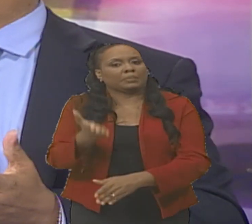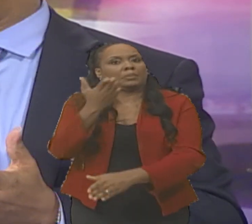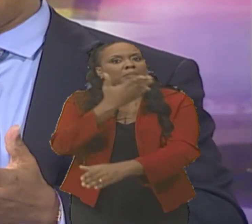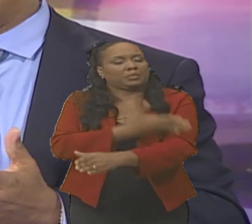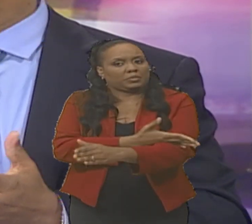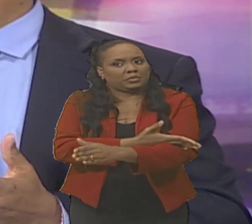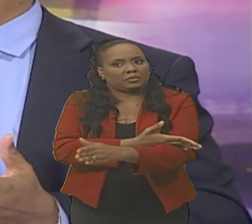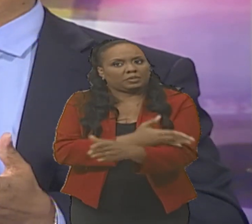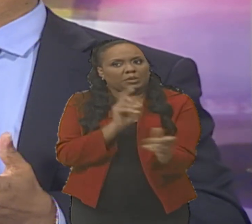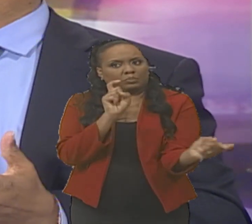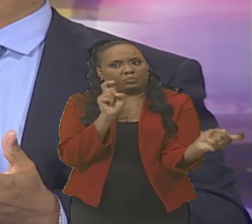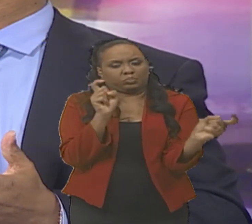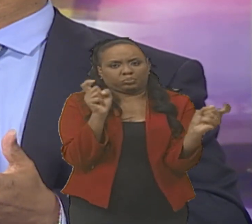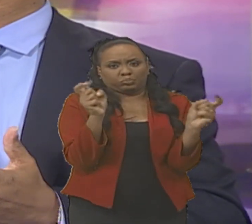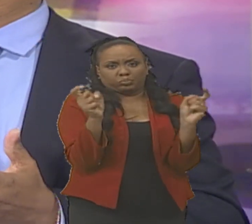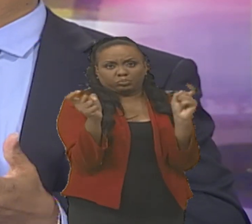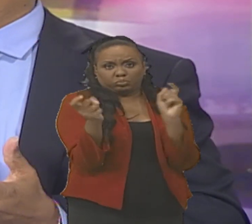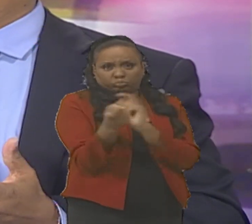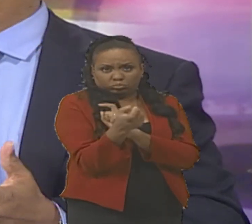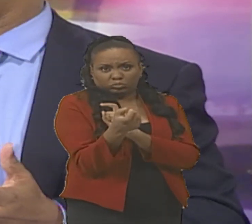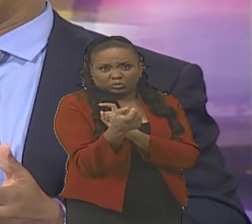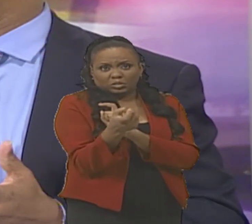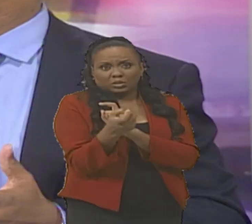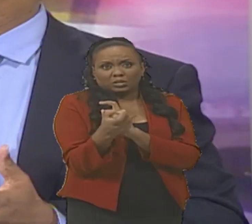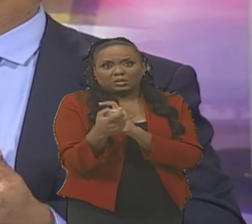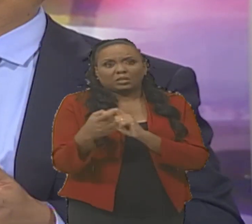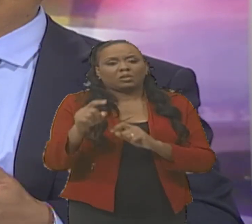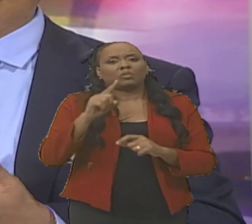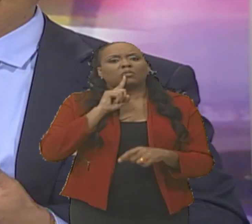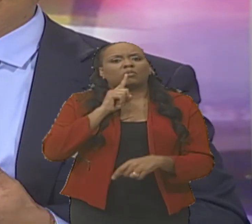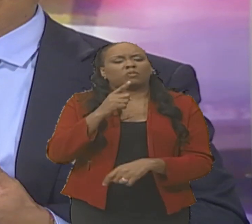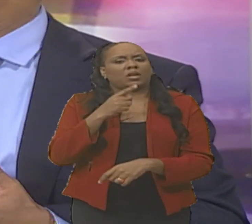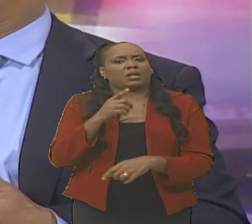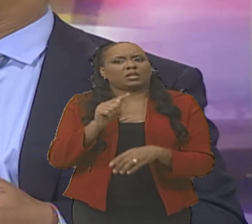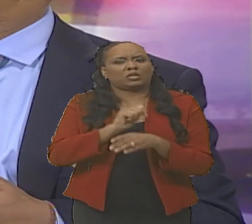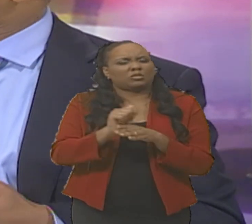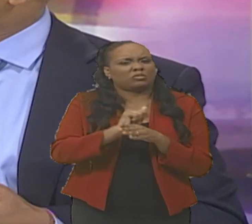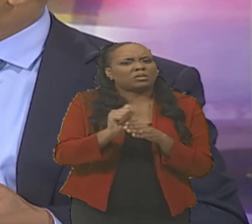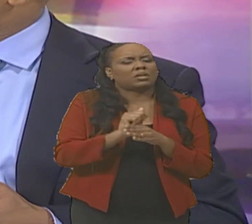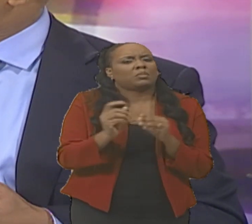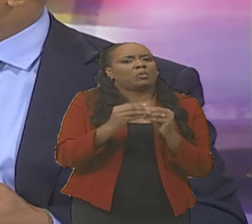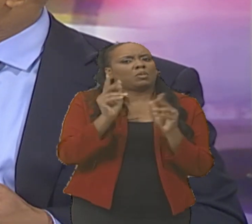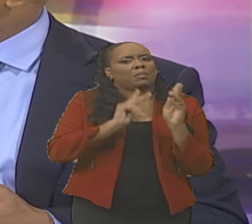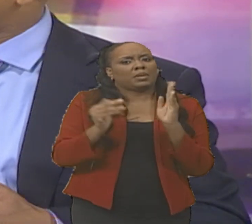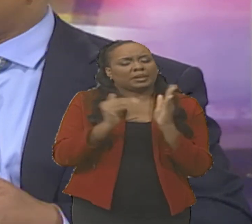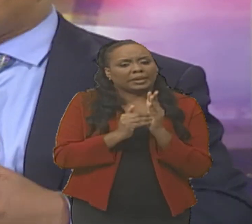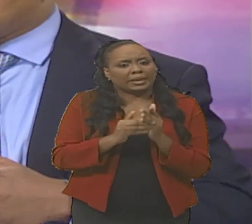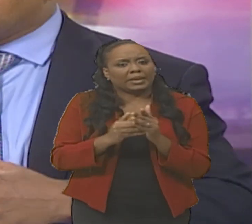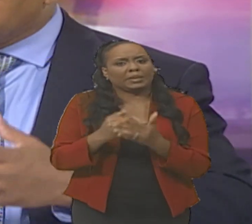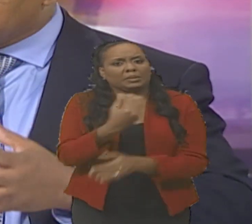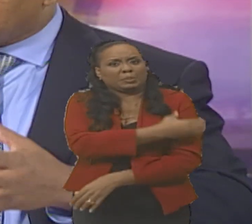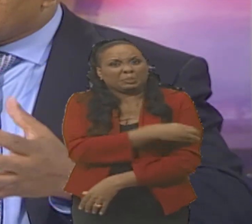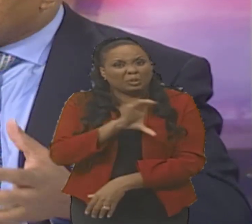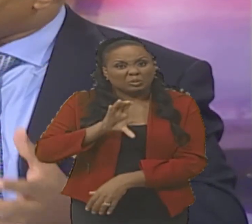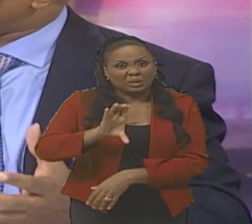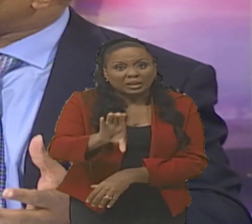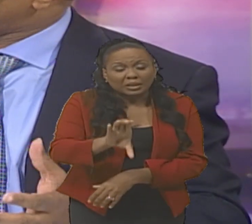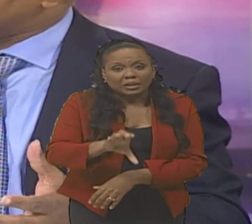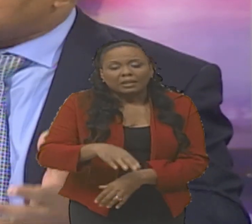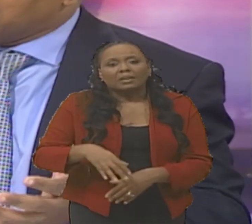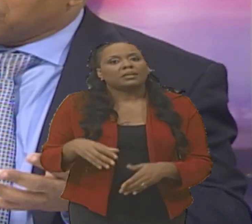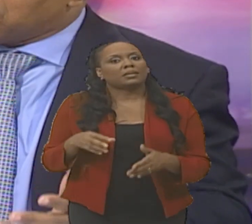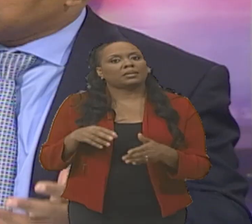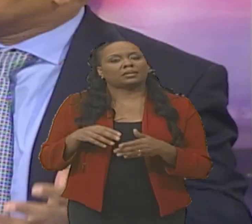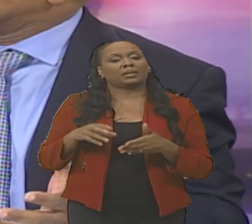a project, retooling and empowering, retraining and enfranchising people will mean that in some